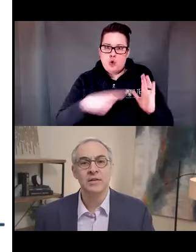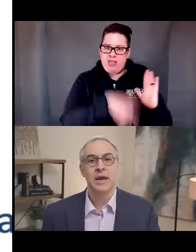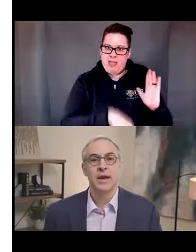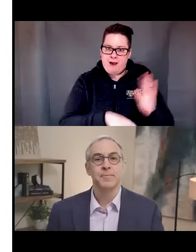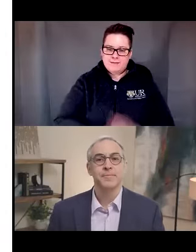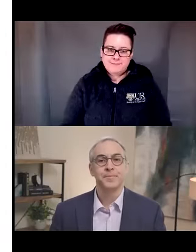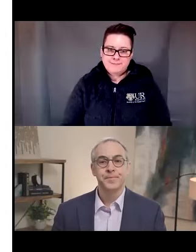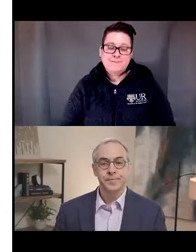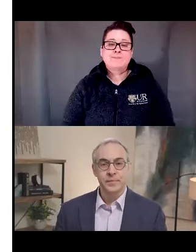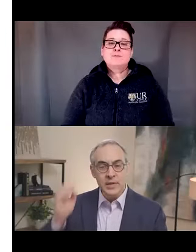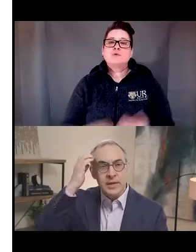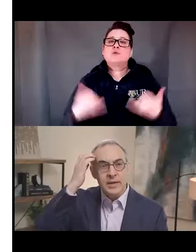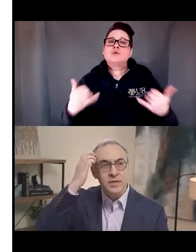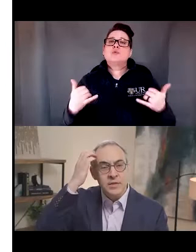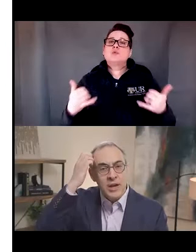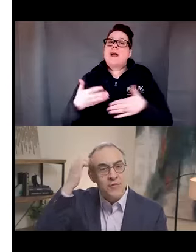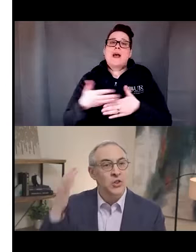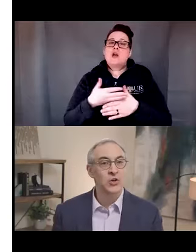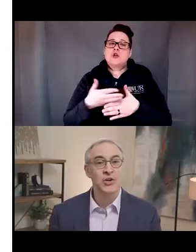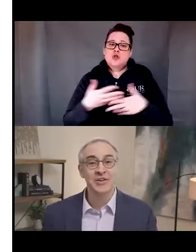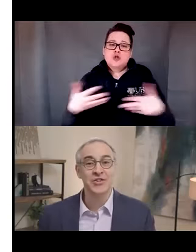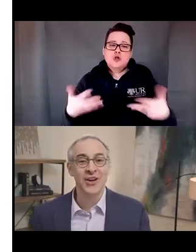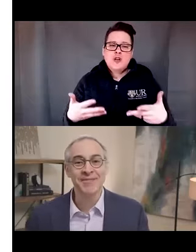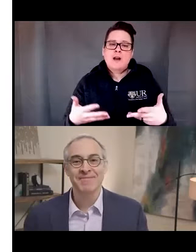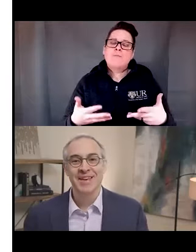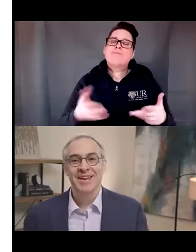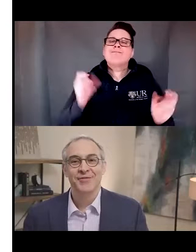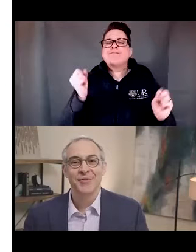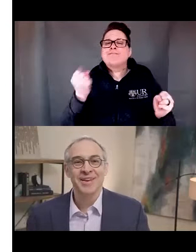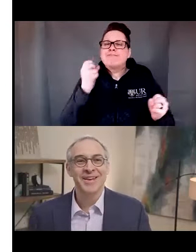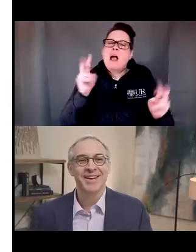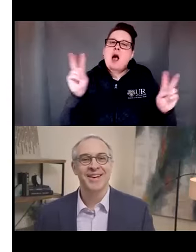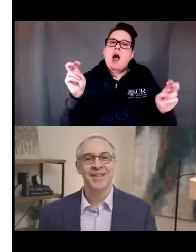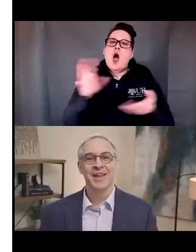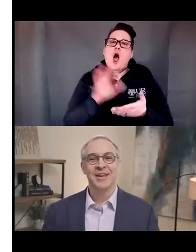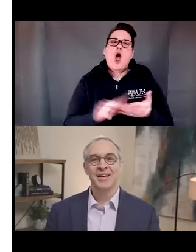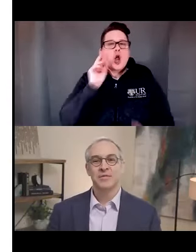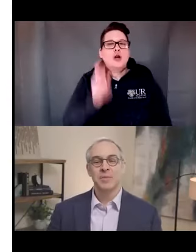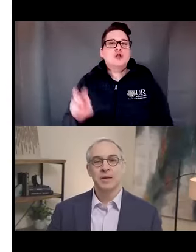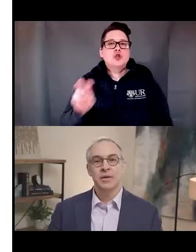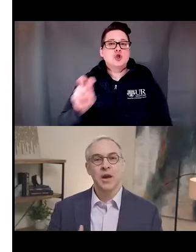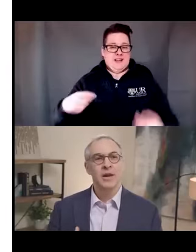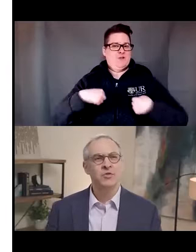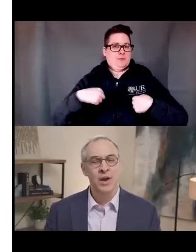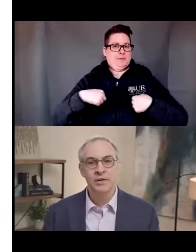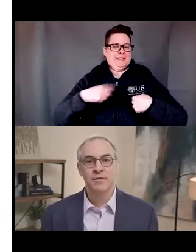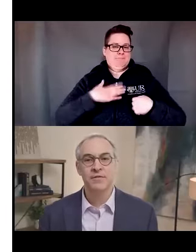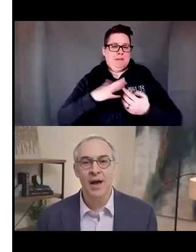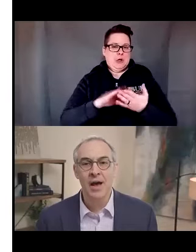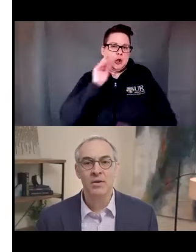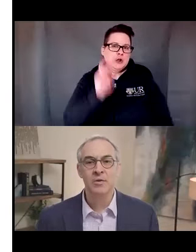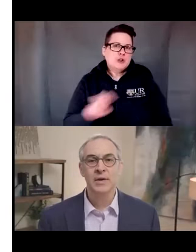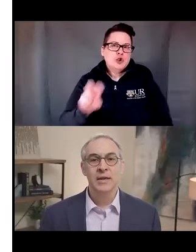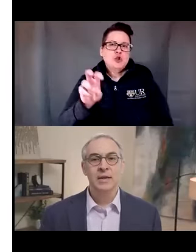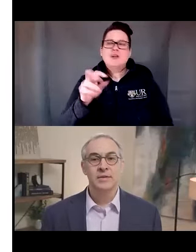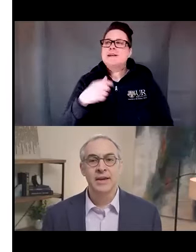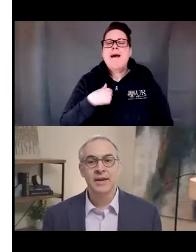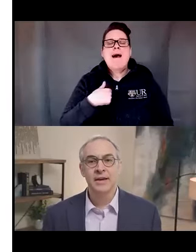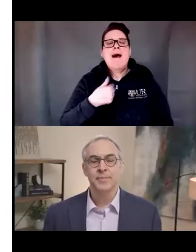sharing today is kind of a learning journey for me that has been kind of trying to